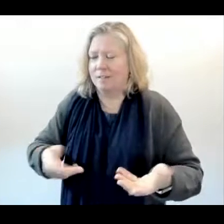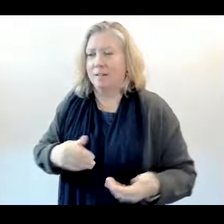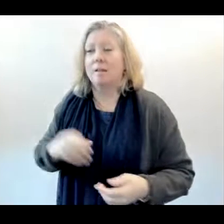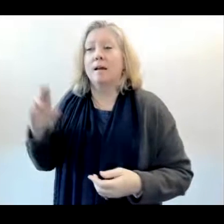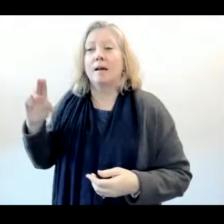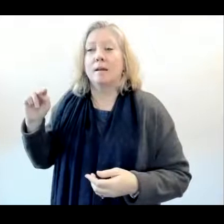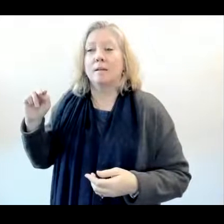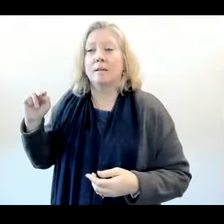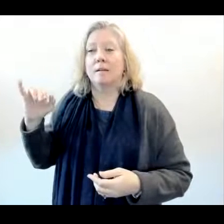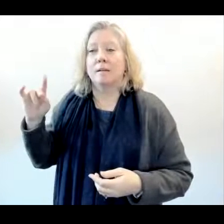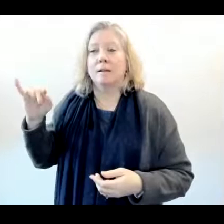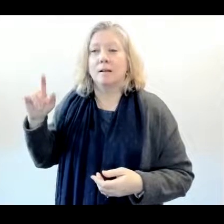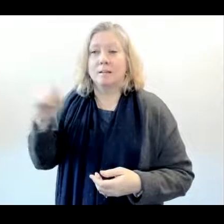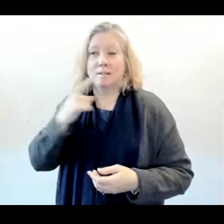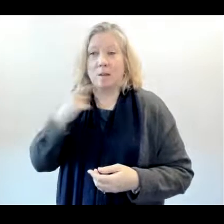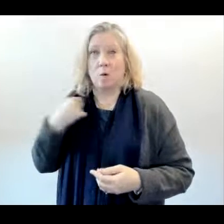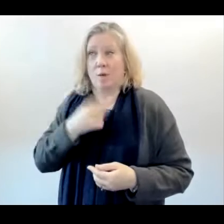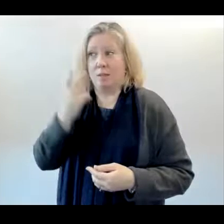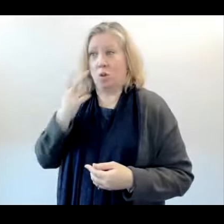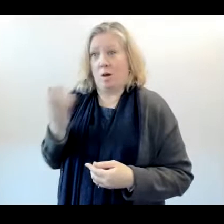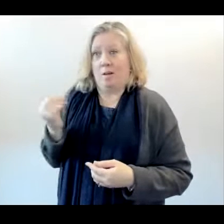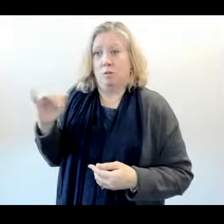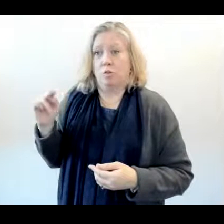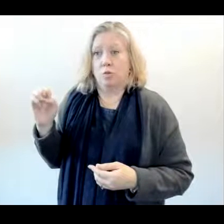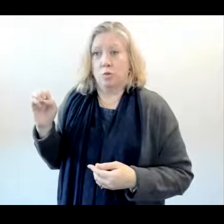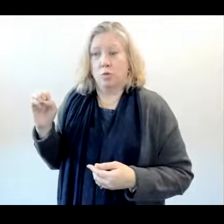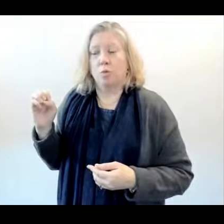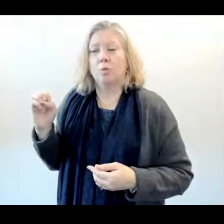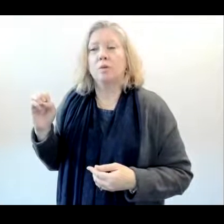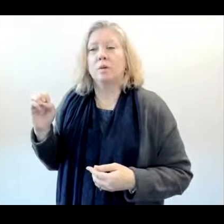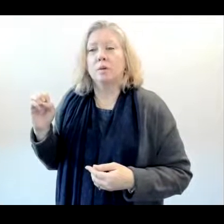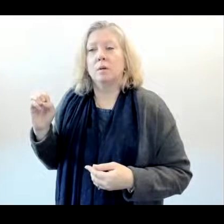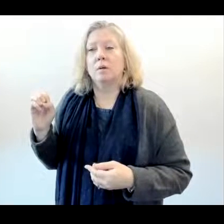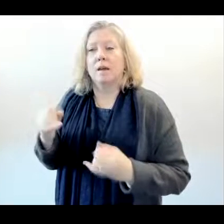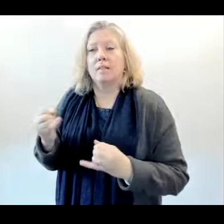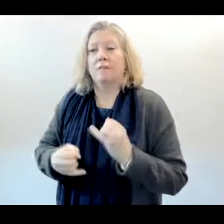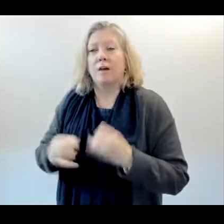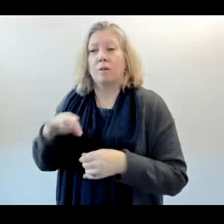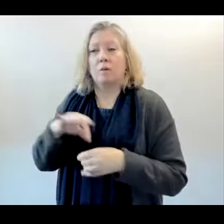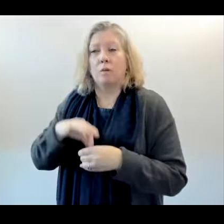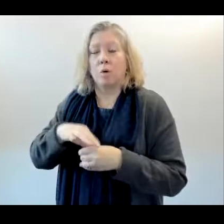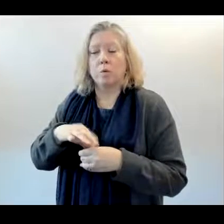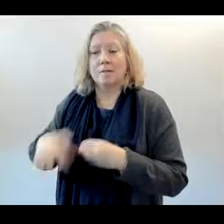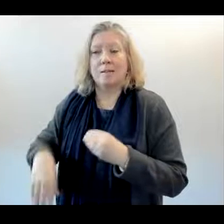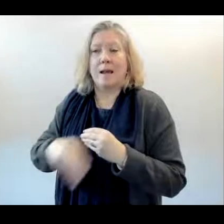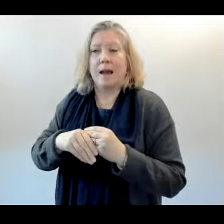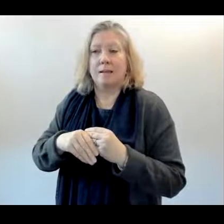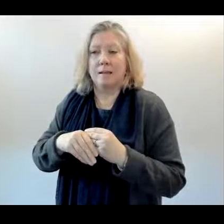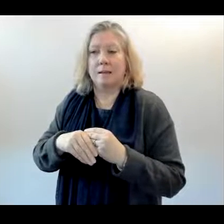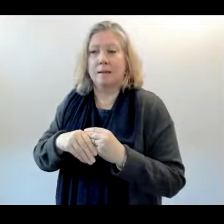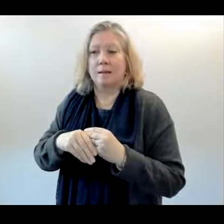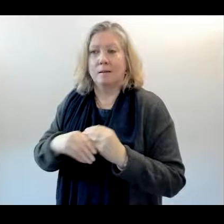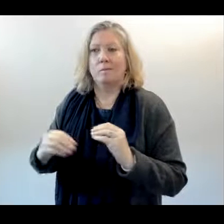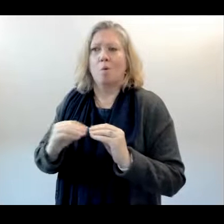June. Exciting to be taking the final votes, adding significant number of affordable units